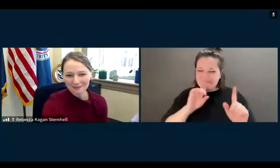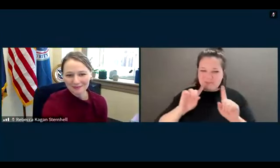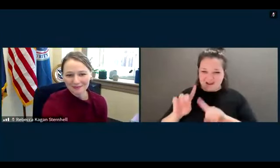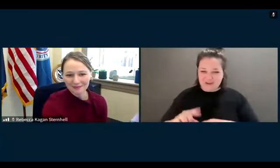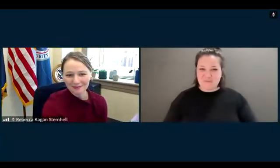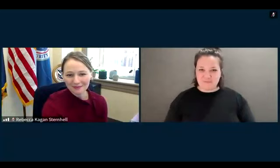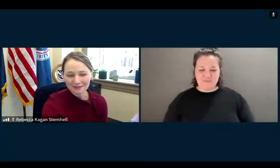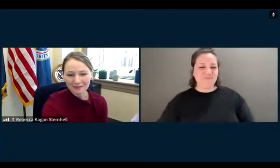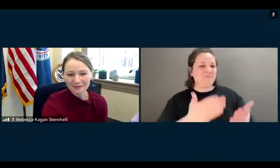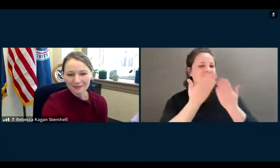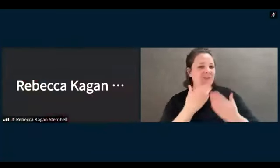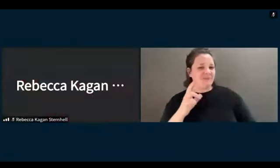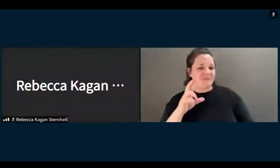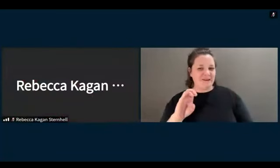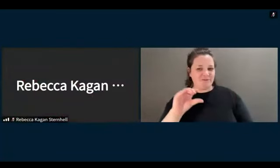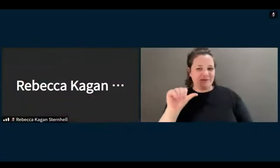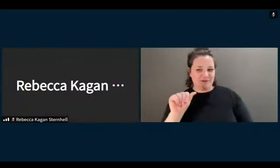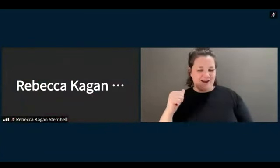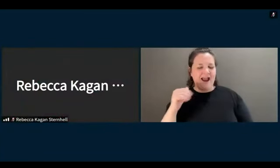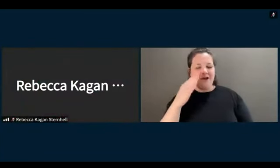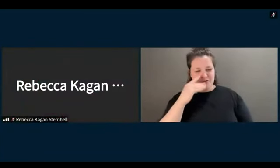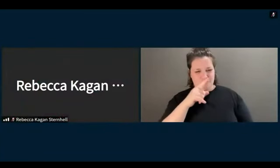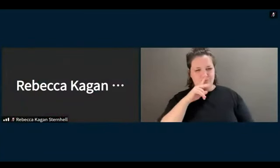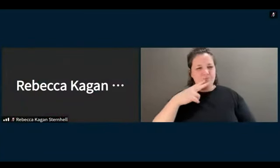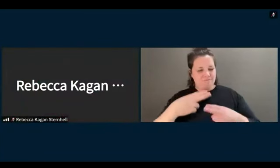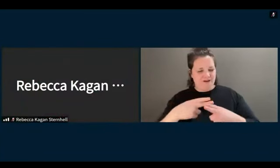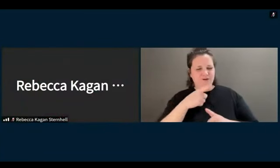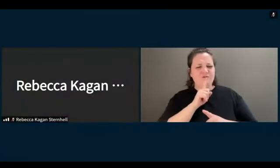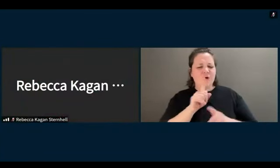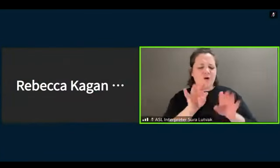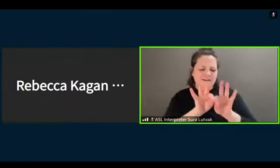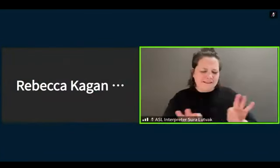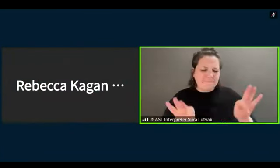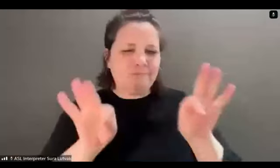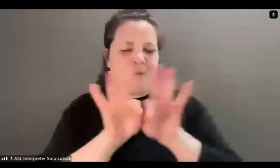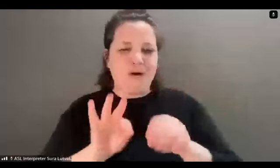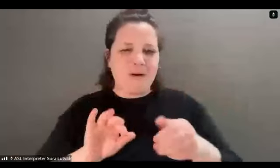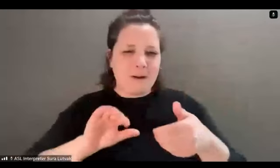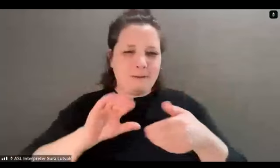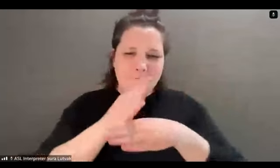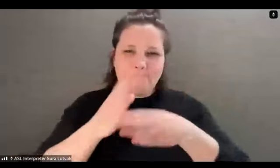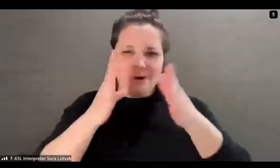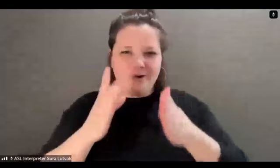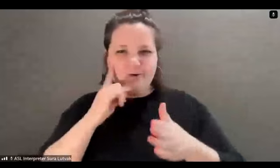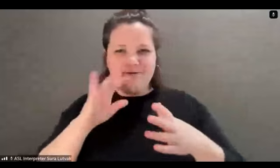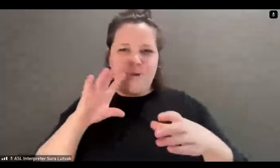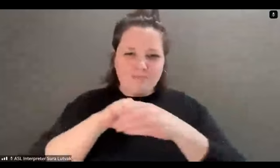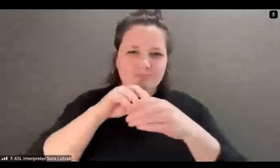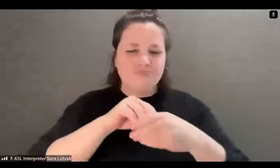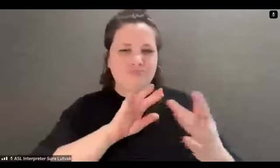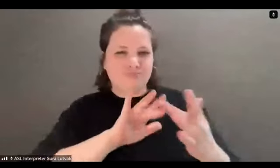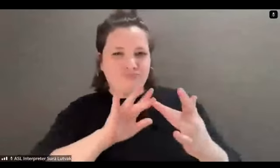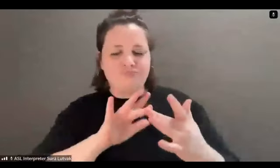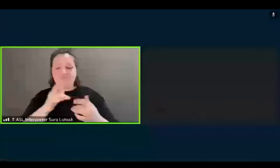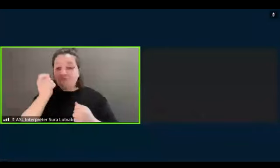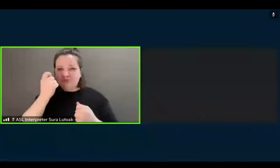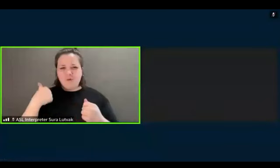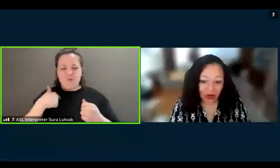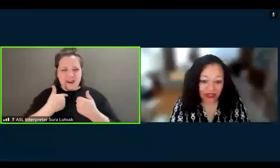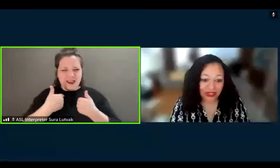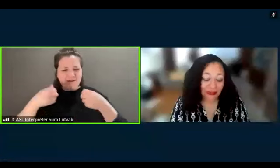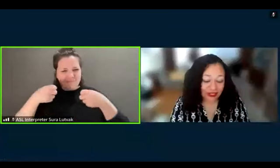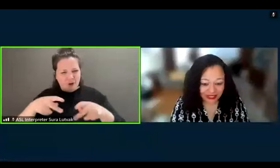And as Rebecca had just mentioned, they are certainly a key partner you want to know for engaging. So as she mentioned, there are opportunities to engage